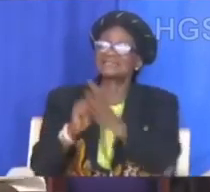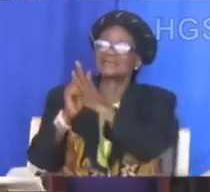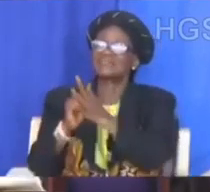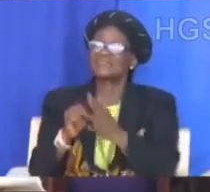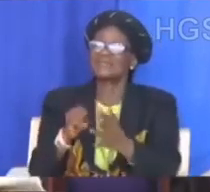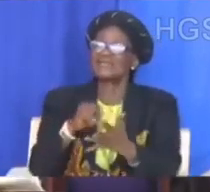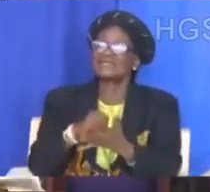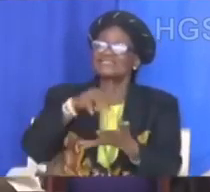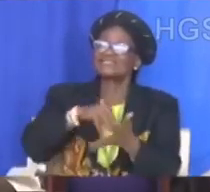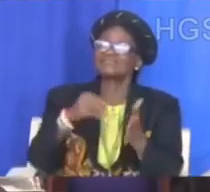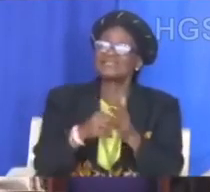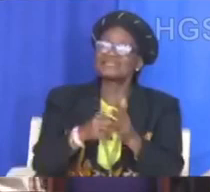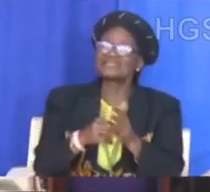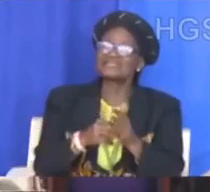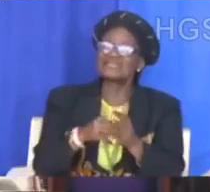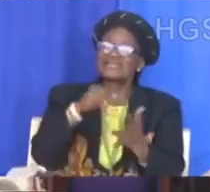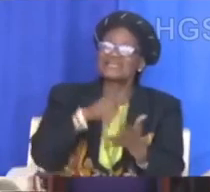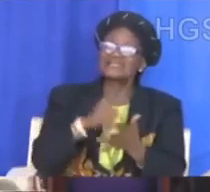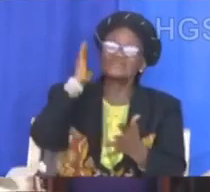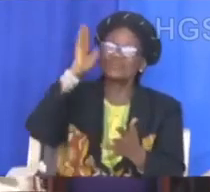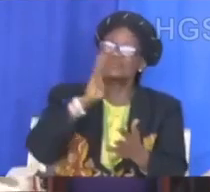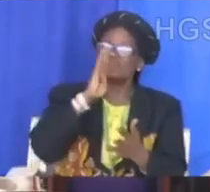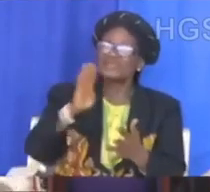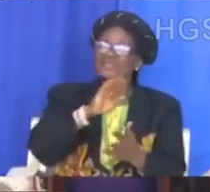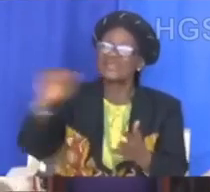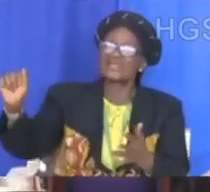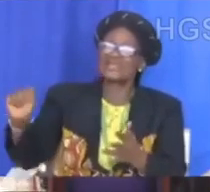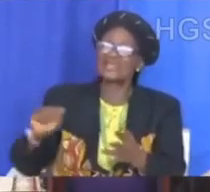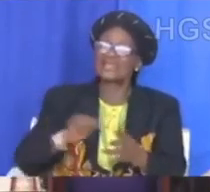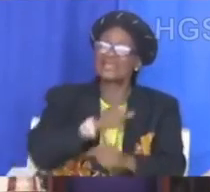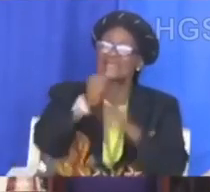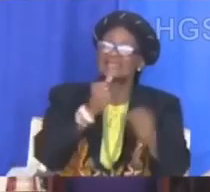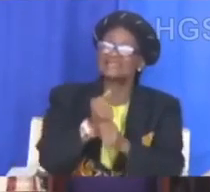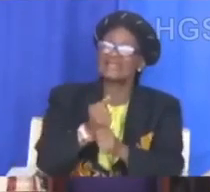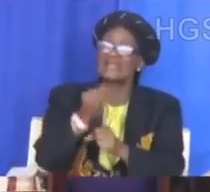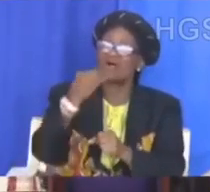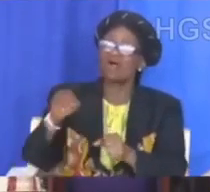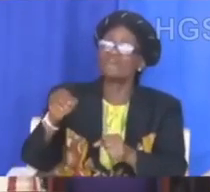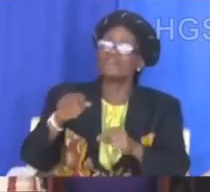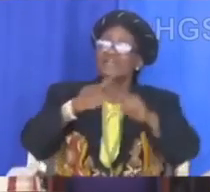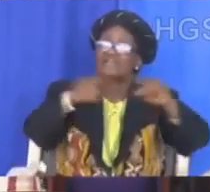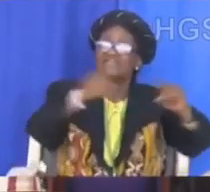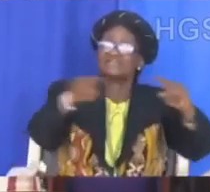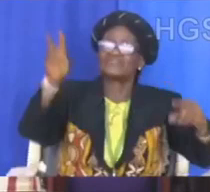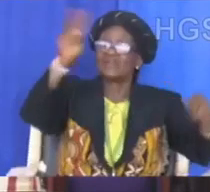it means it will be a year of series of battles.